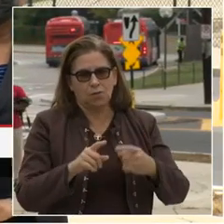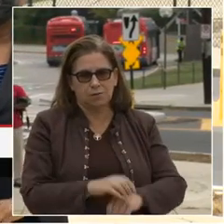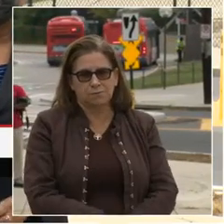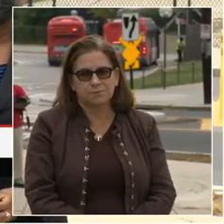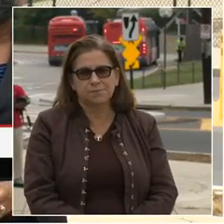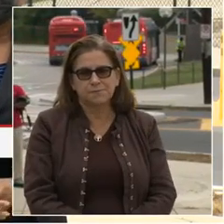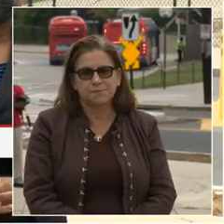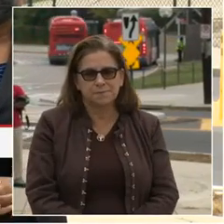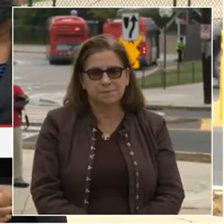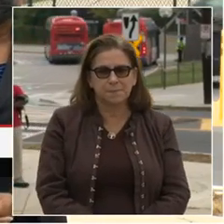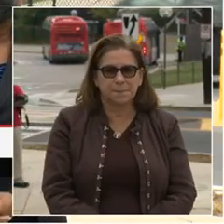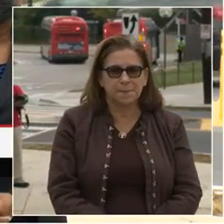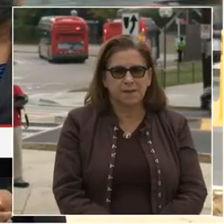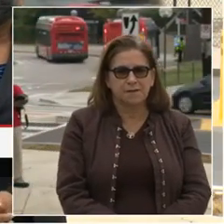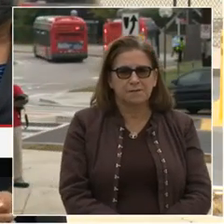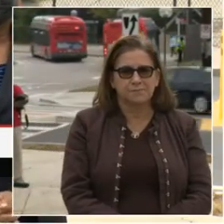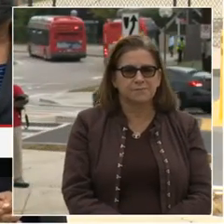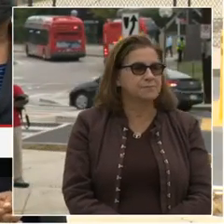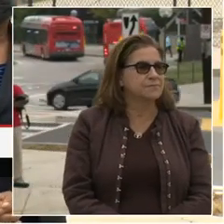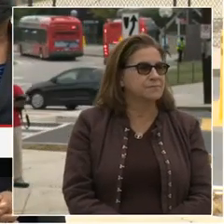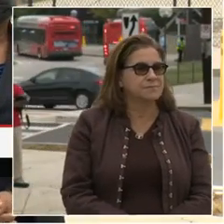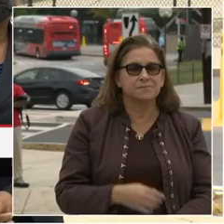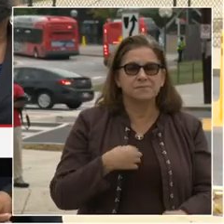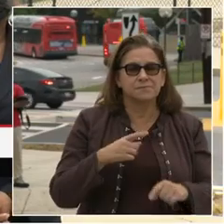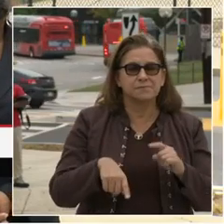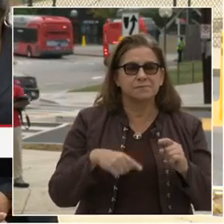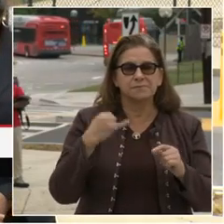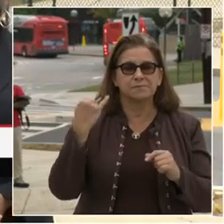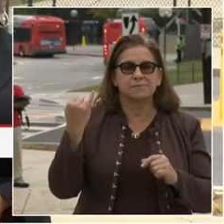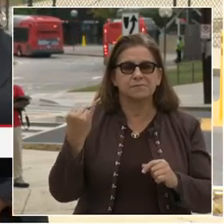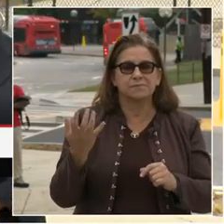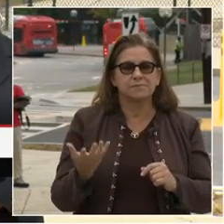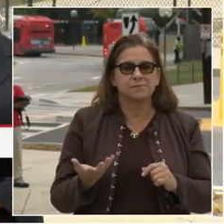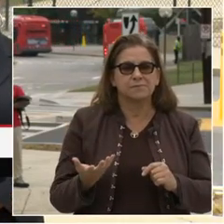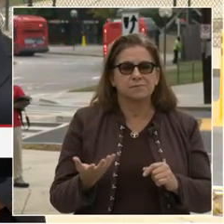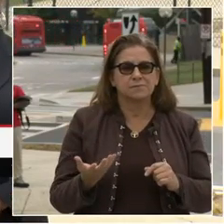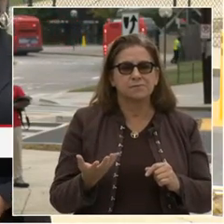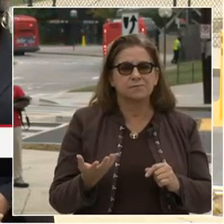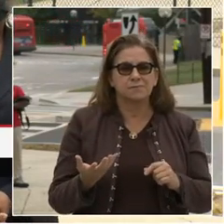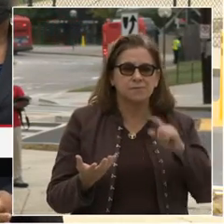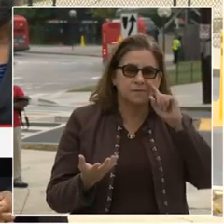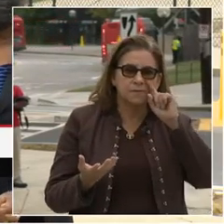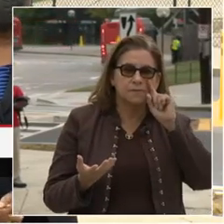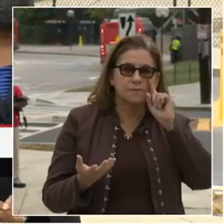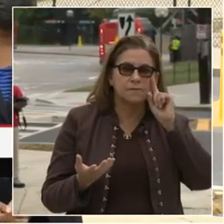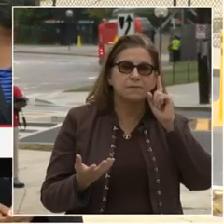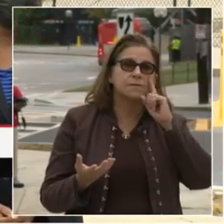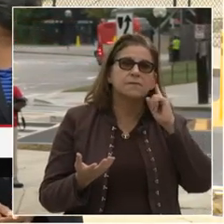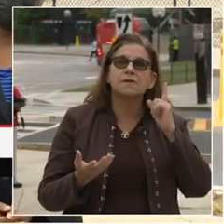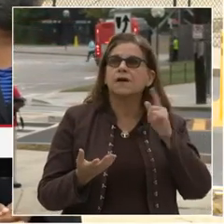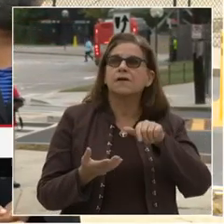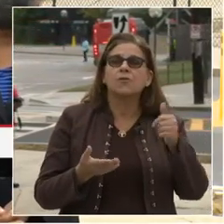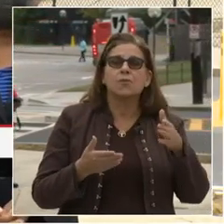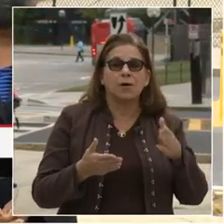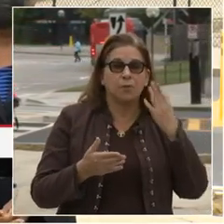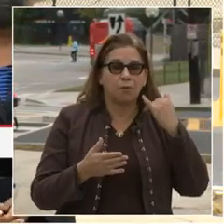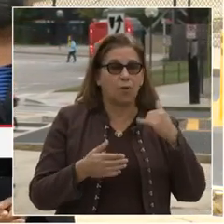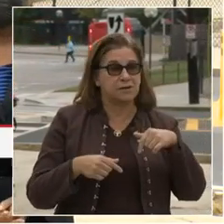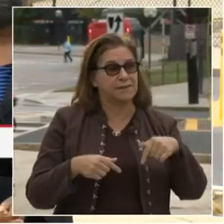envision how we can have more shared space on our road. And then after it's done, it's like it was always